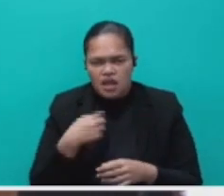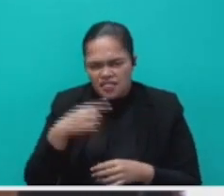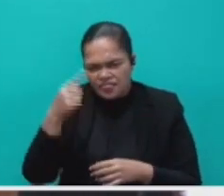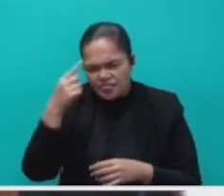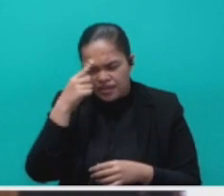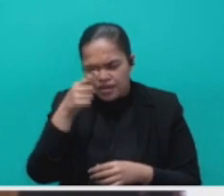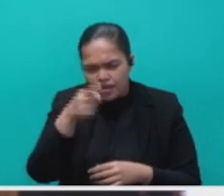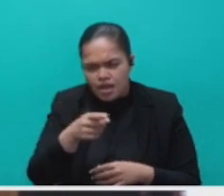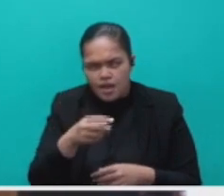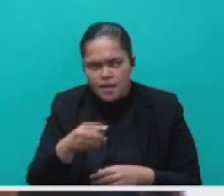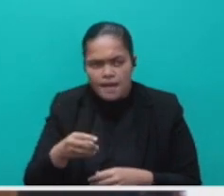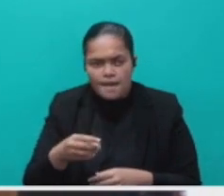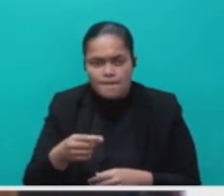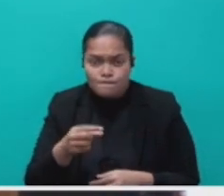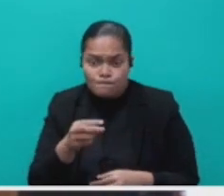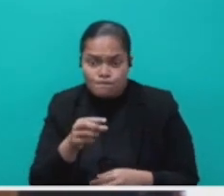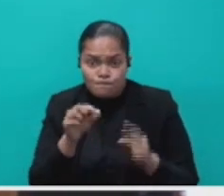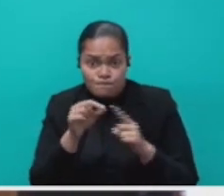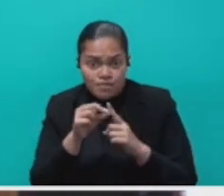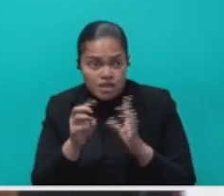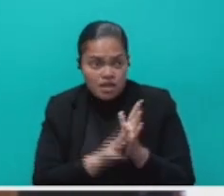of the highest